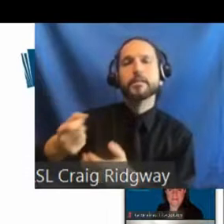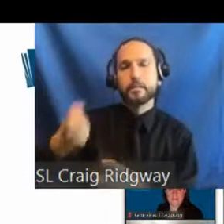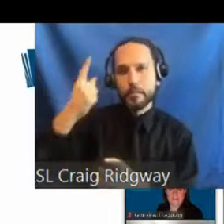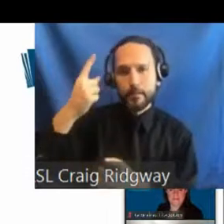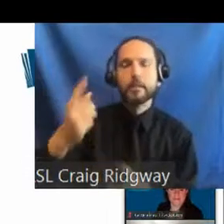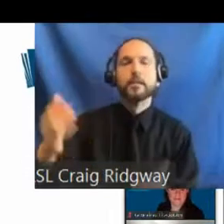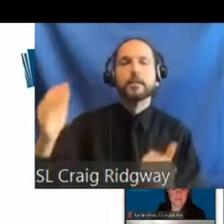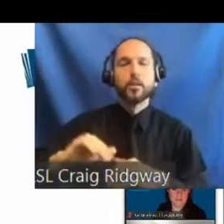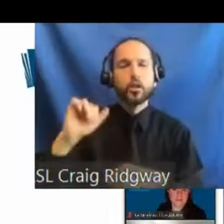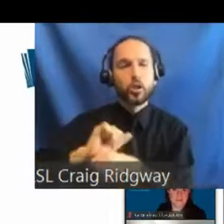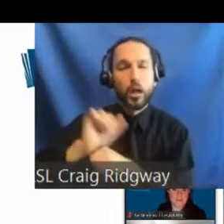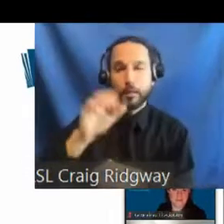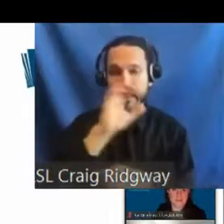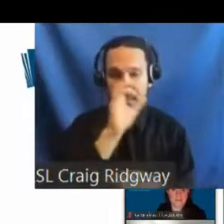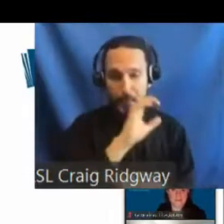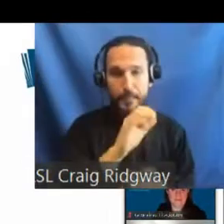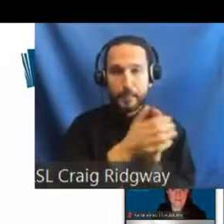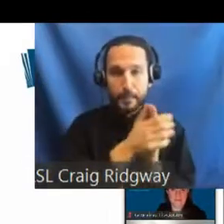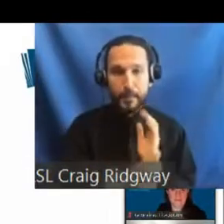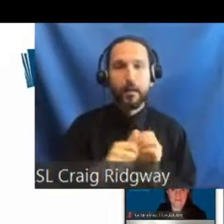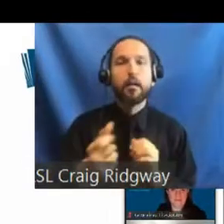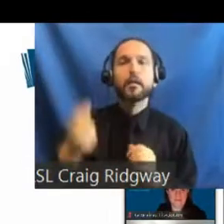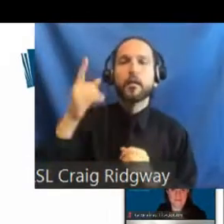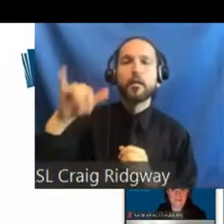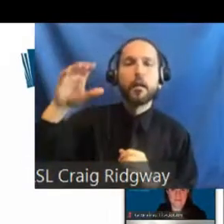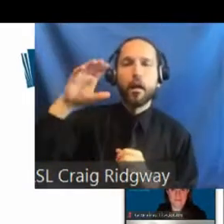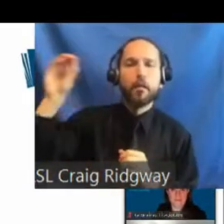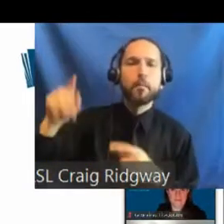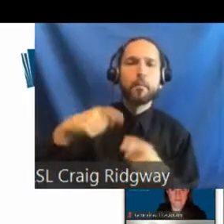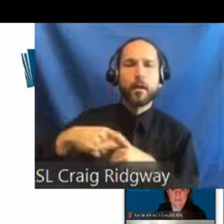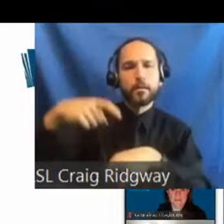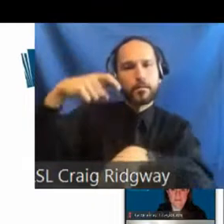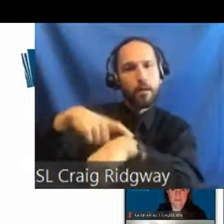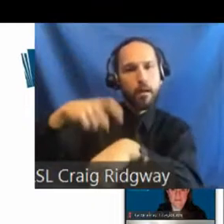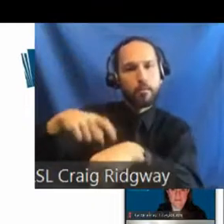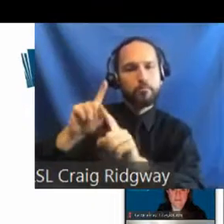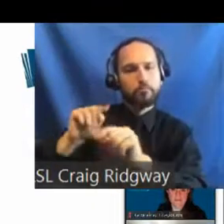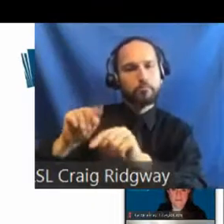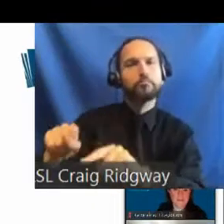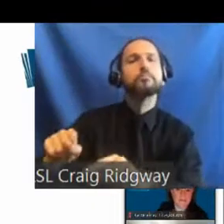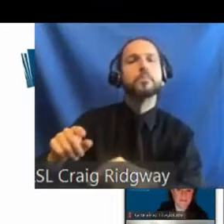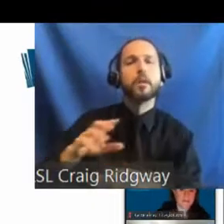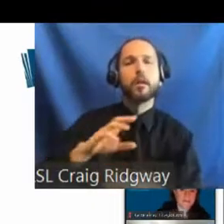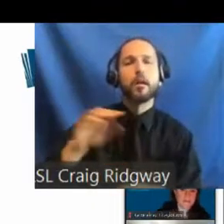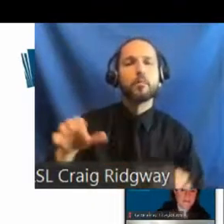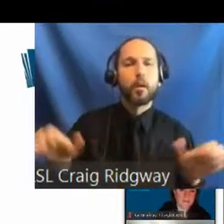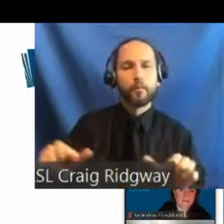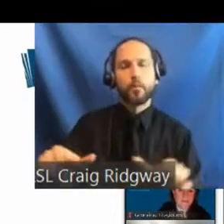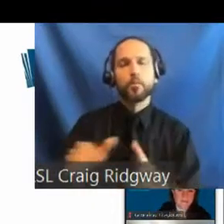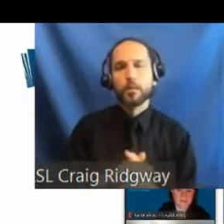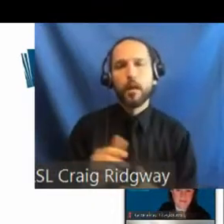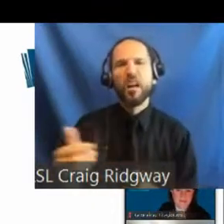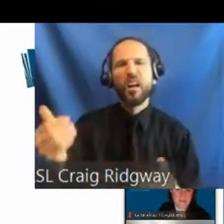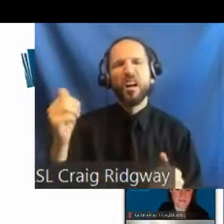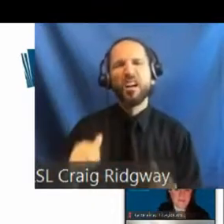skills, understanding employer expectations for punctuality and performance, as well as other soft skills to